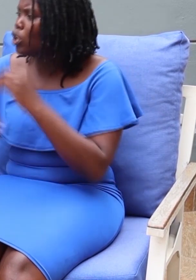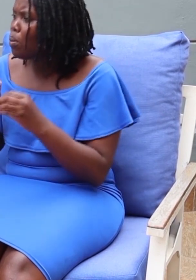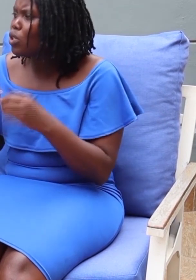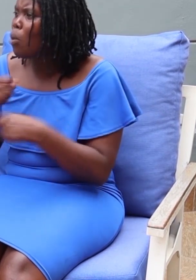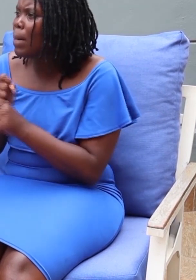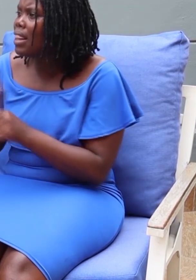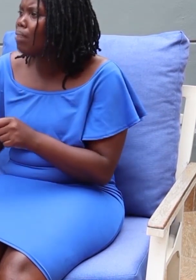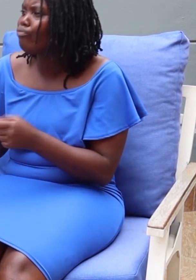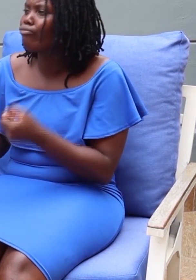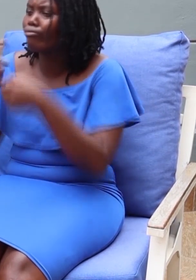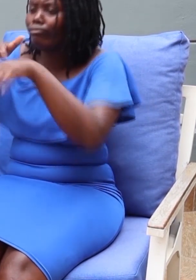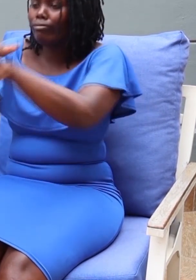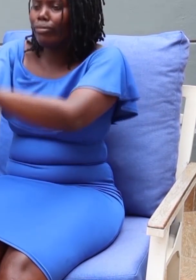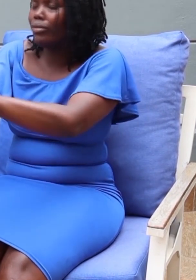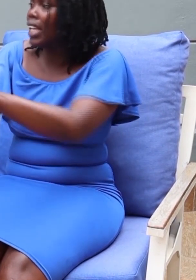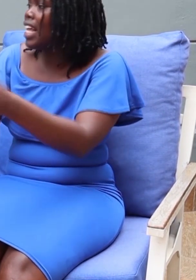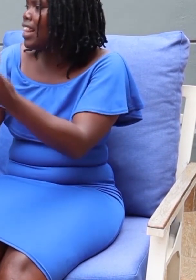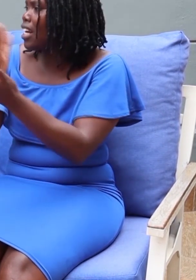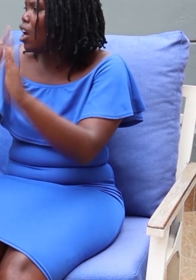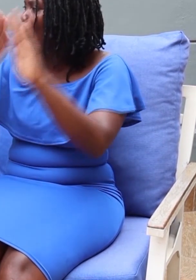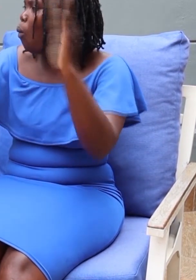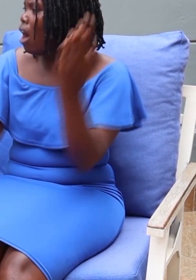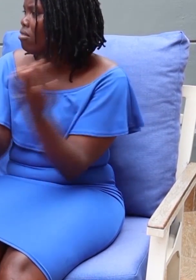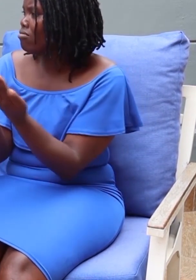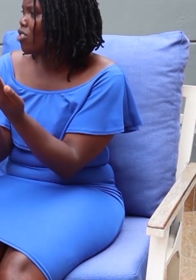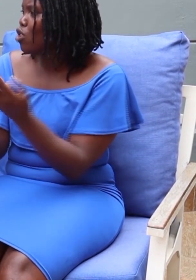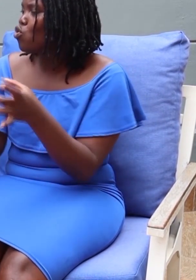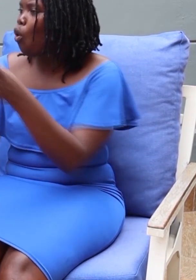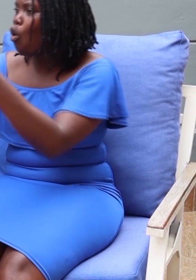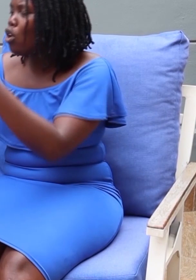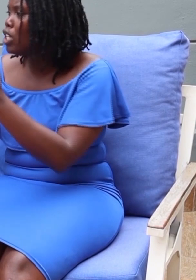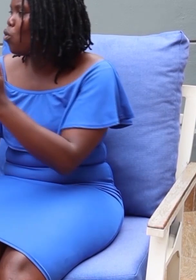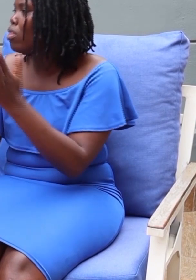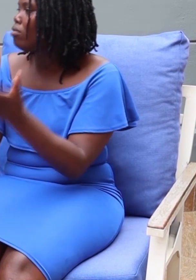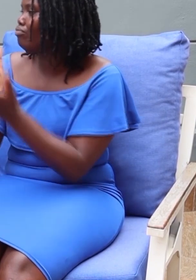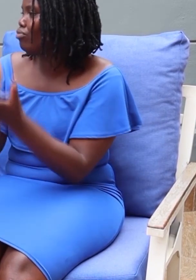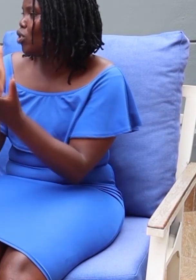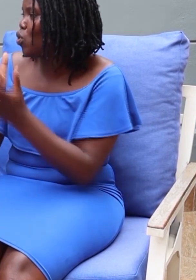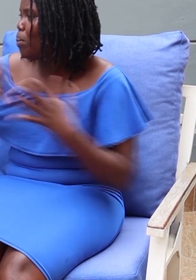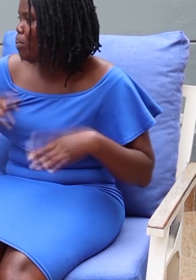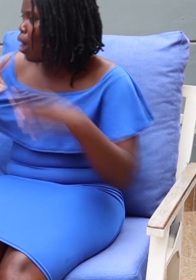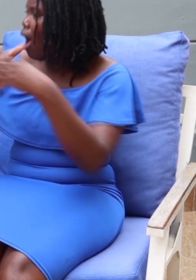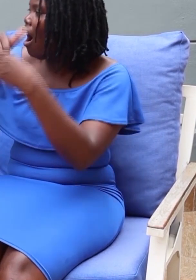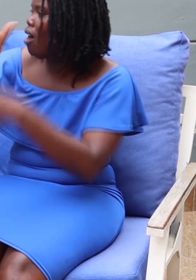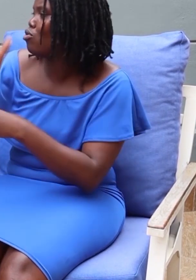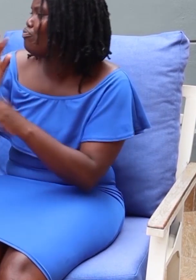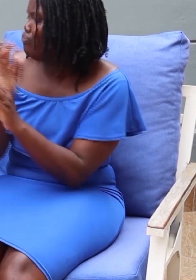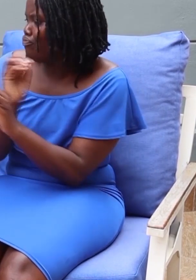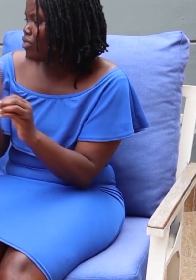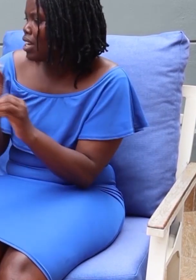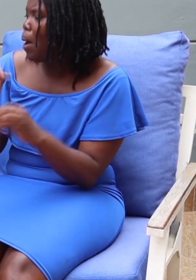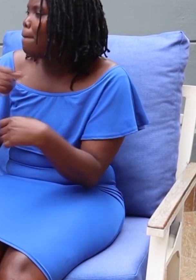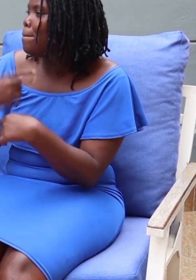that this will contribute to inclusion in the world, or it will leave some people